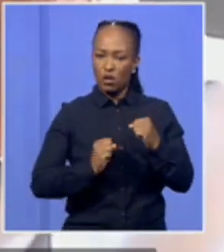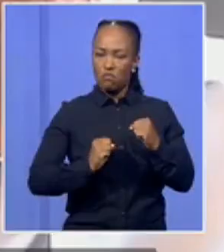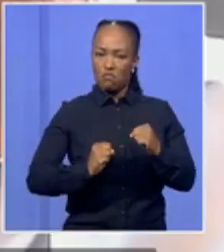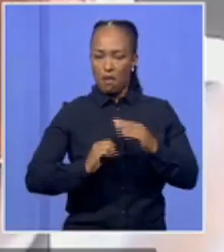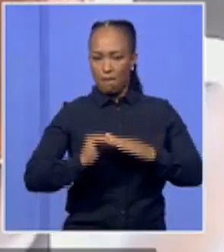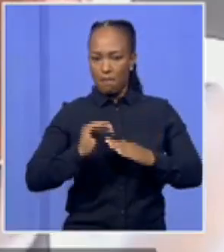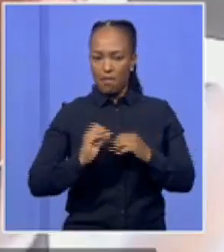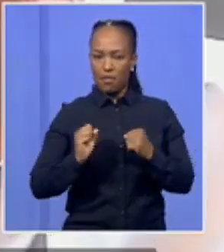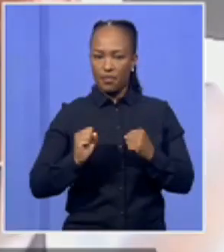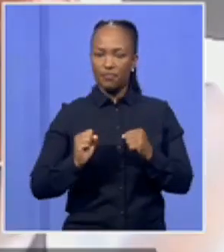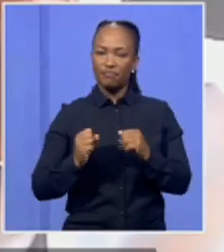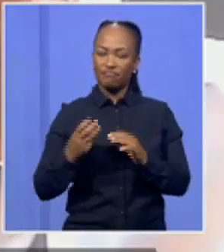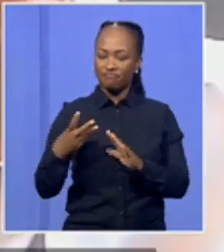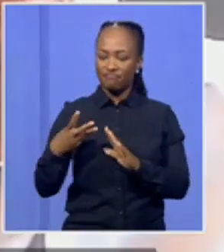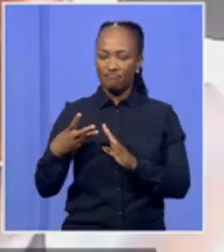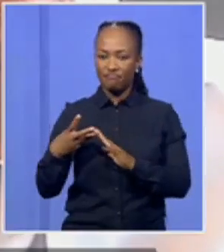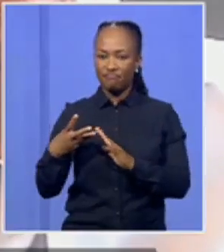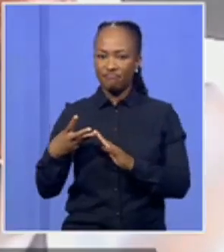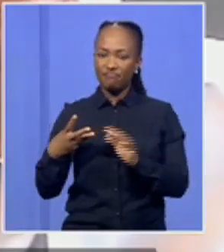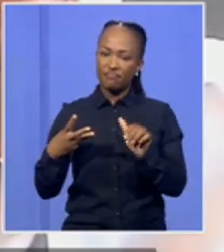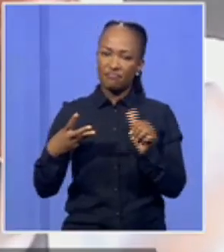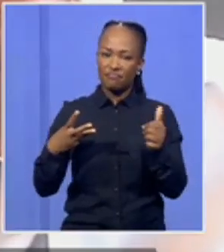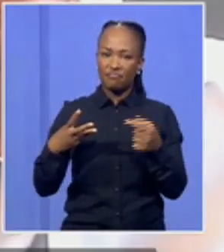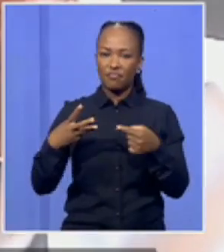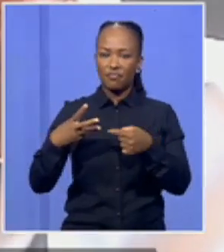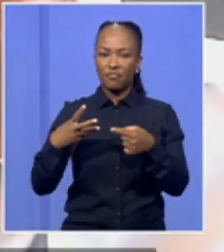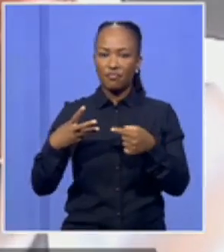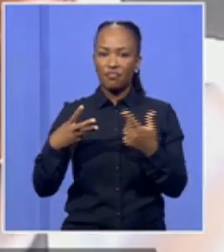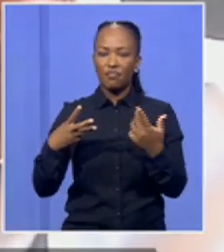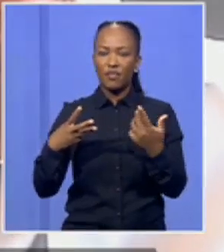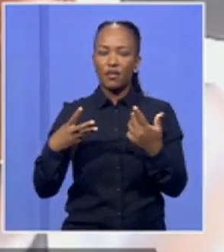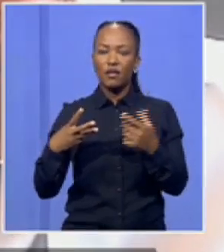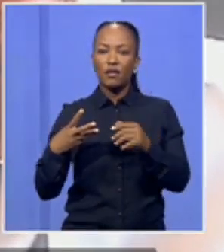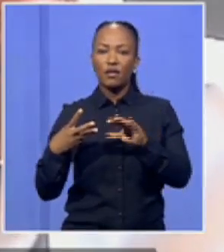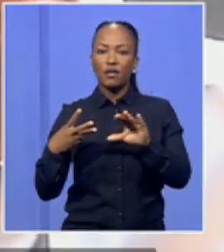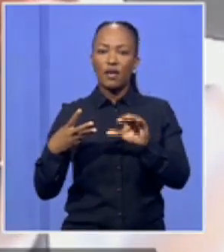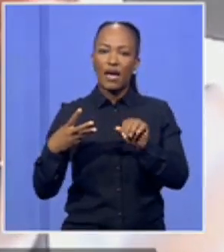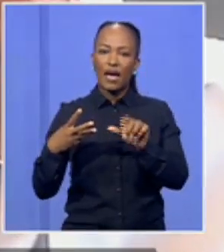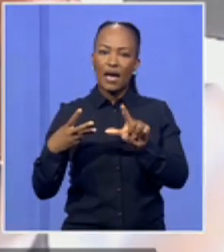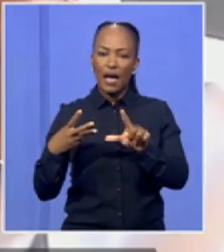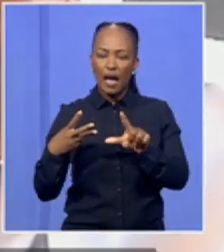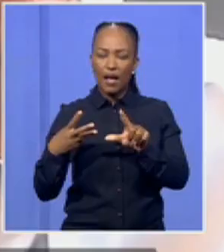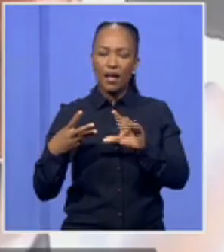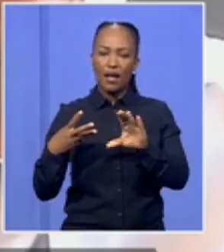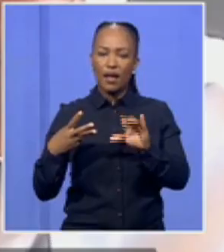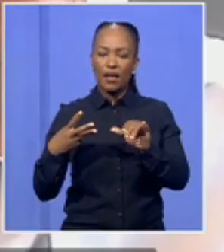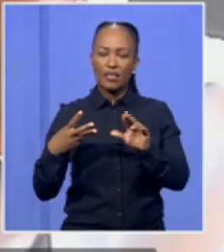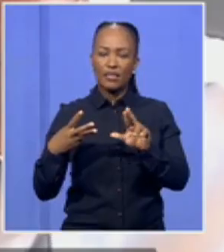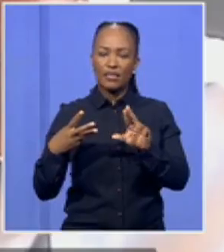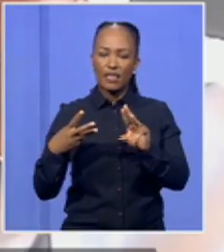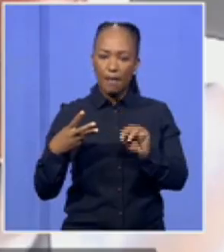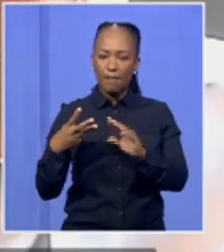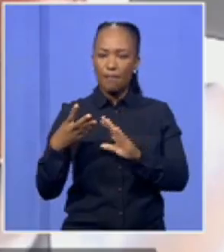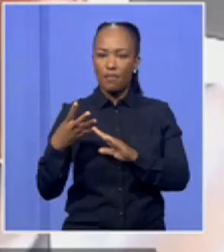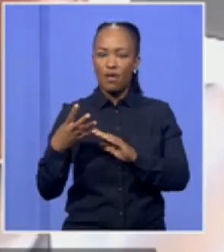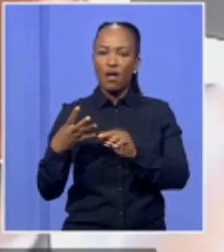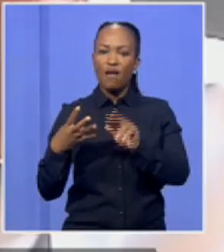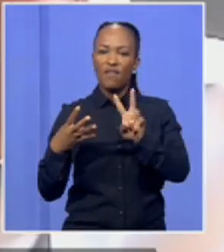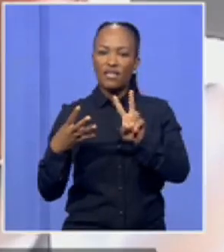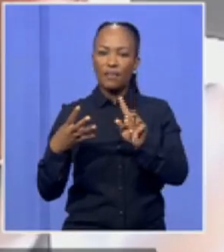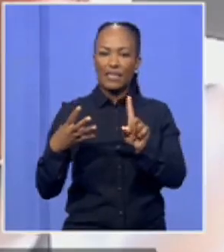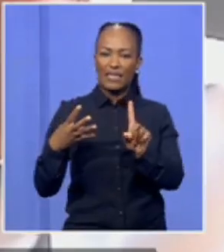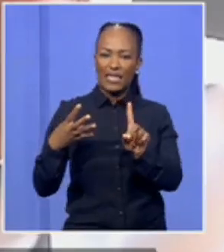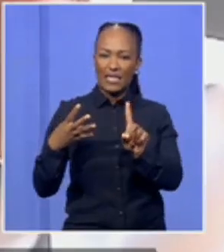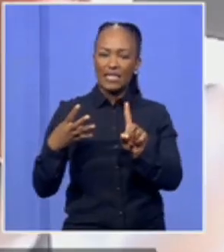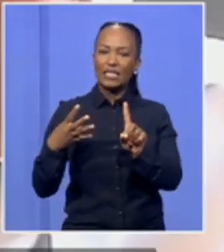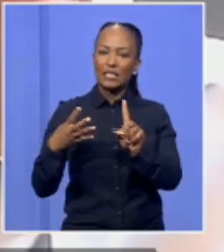thing you could focus on are also, again, calcium and vitamin D, which are important to keep your bones healthy, amongst other things,